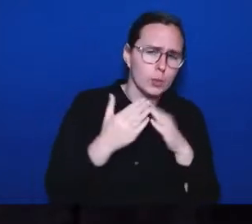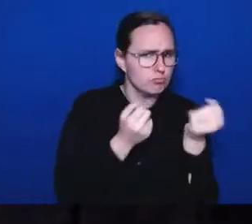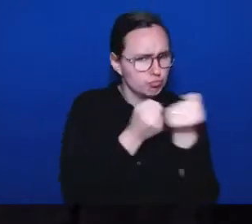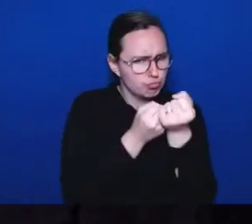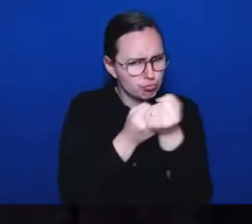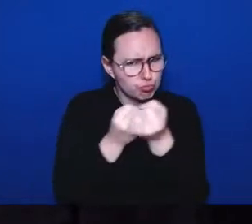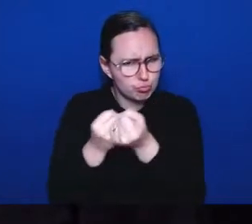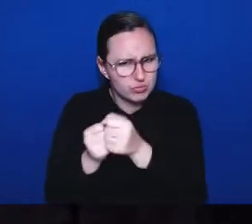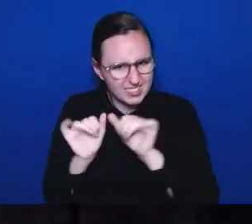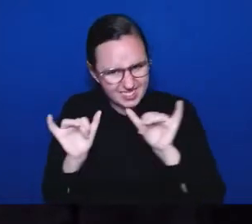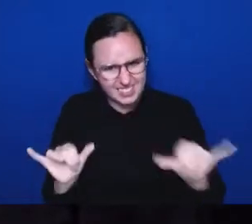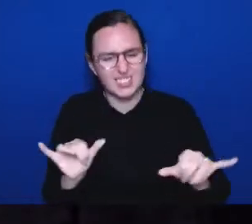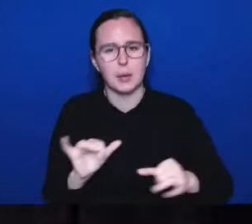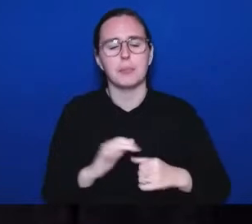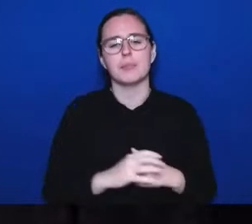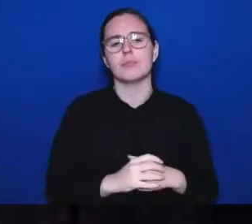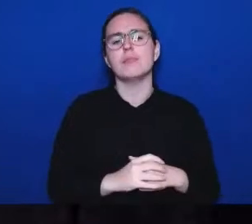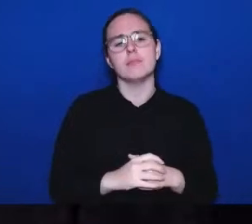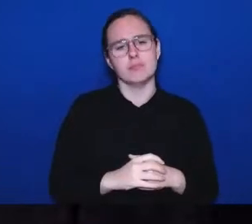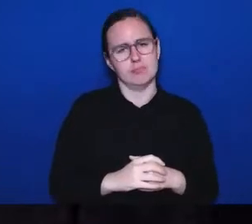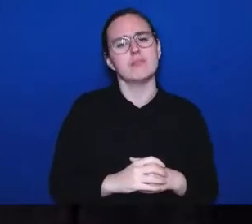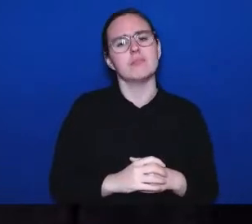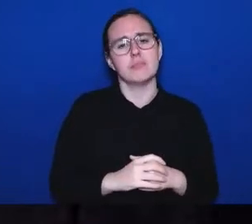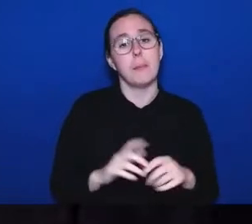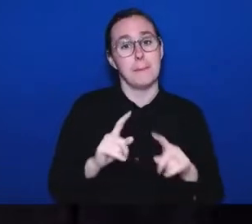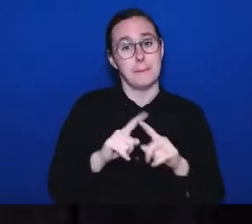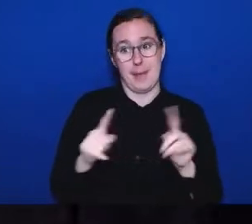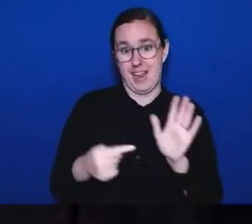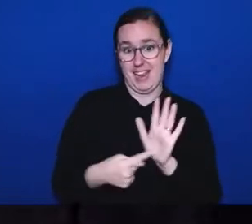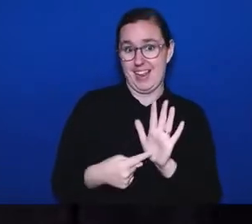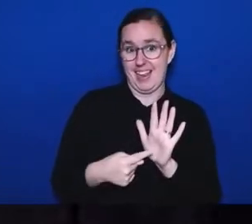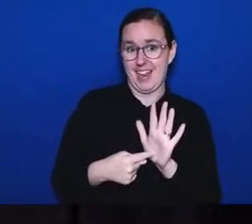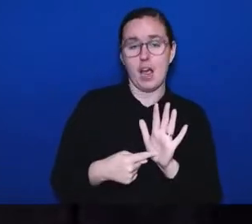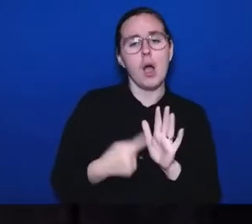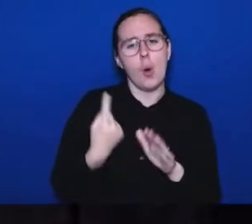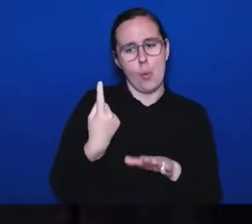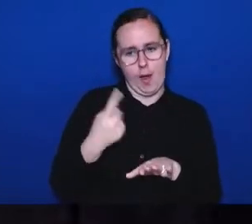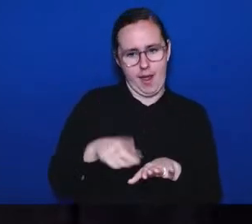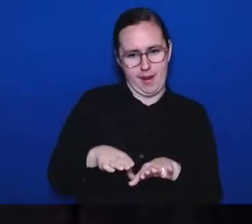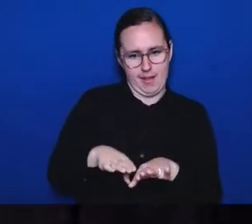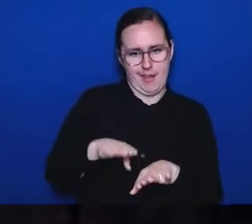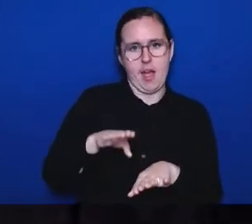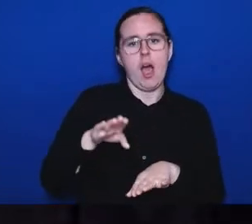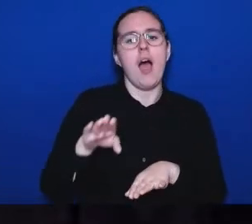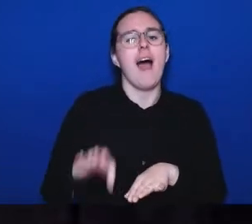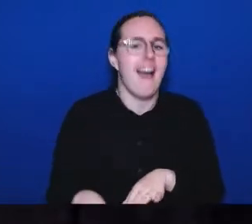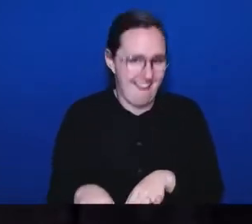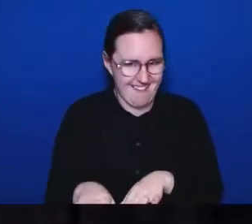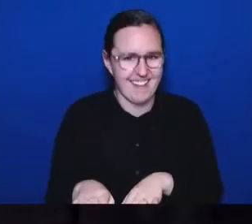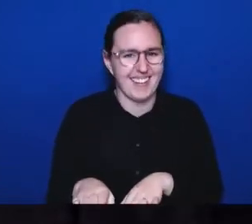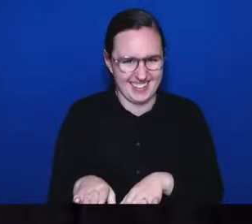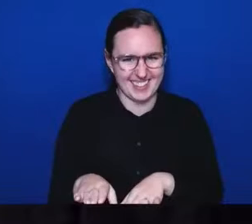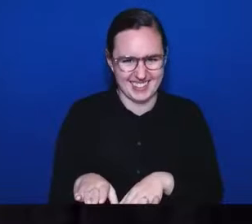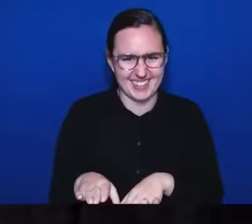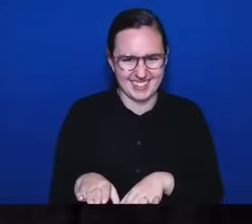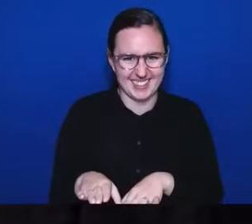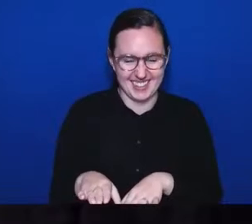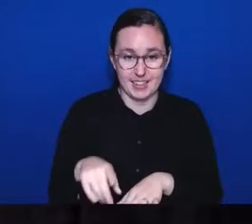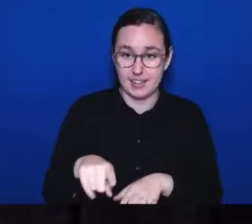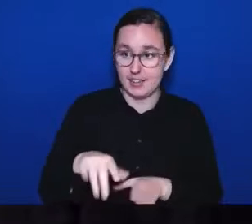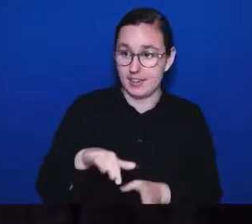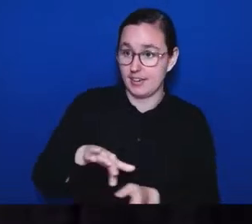more than one step, but a foundational one, this transformation of our primary care system that we've worked on